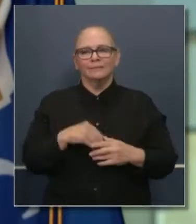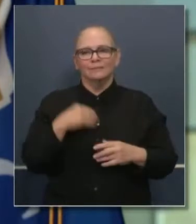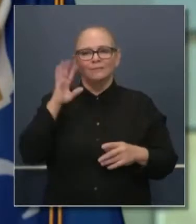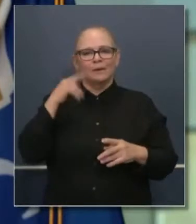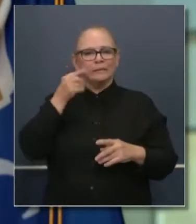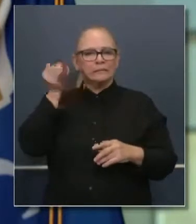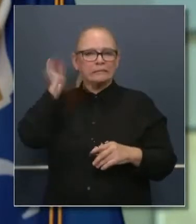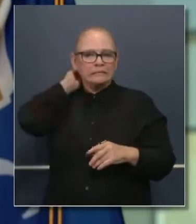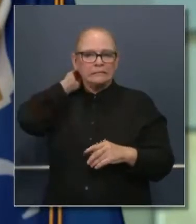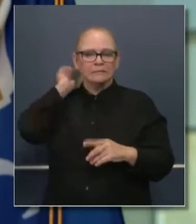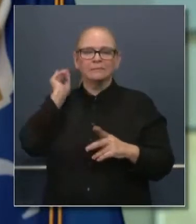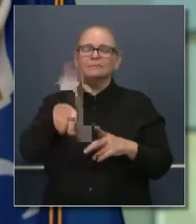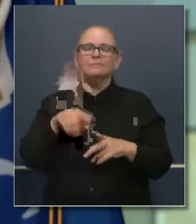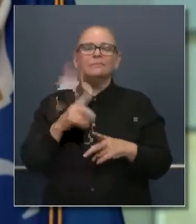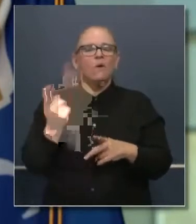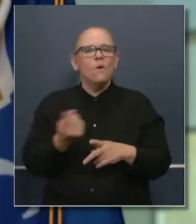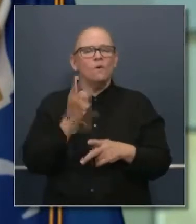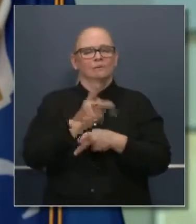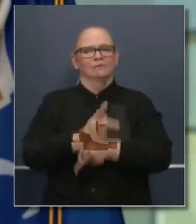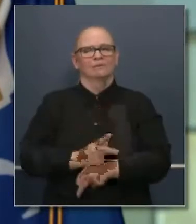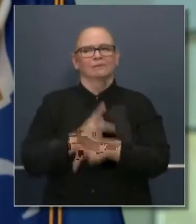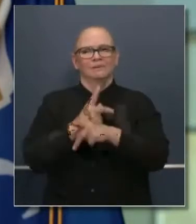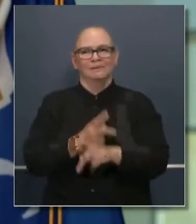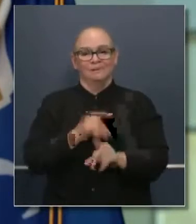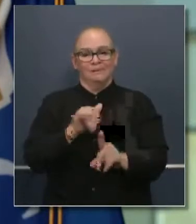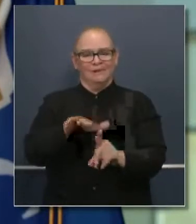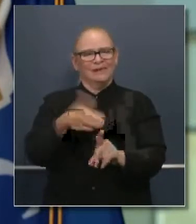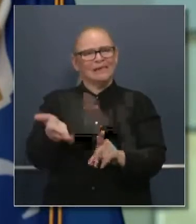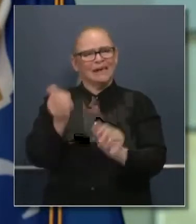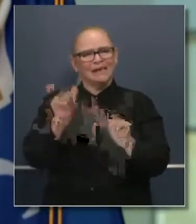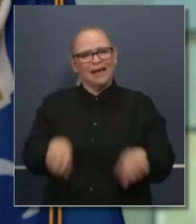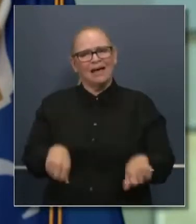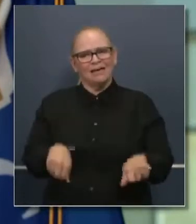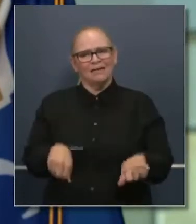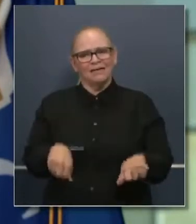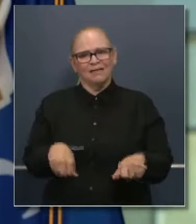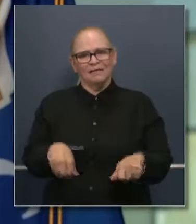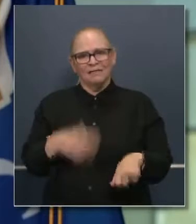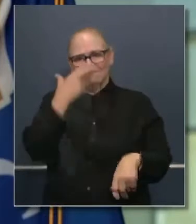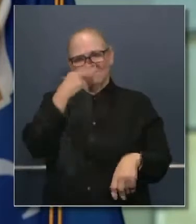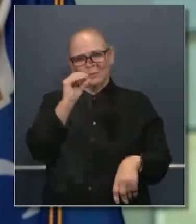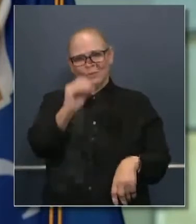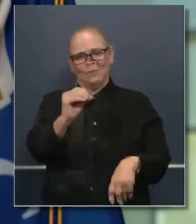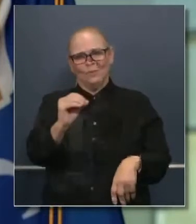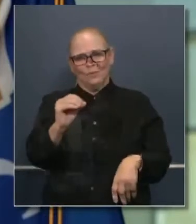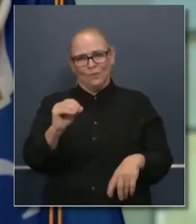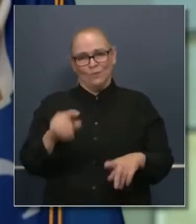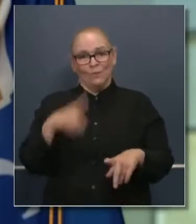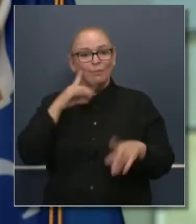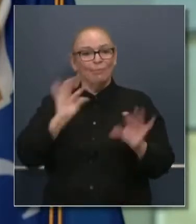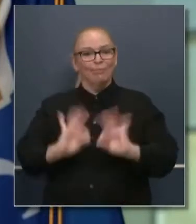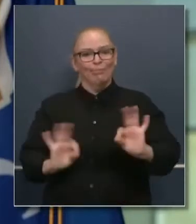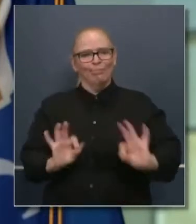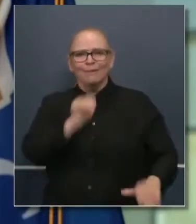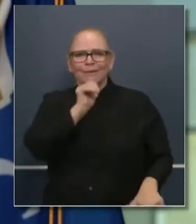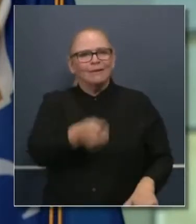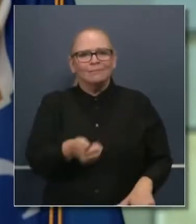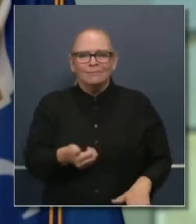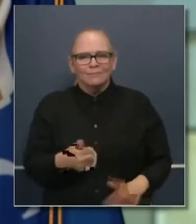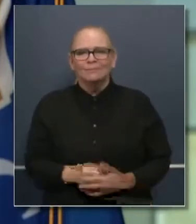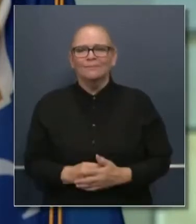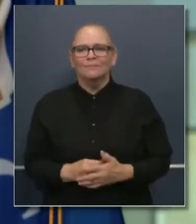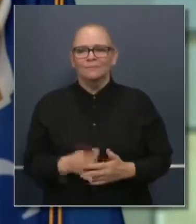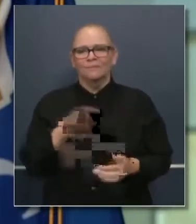of the deaths, this number is reflected as a lagging indicator, meaning we're likely to see those